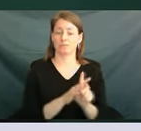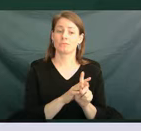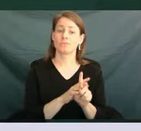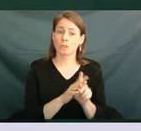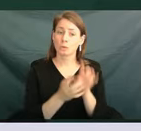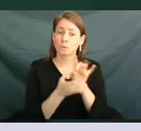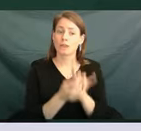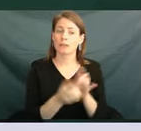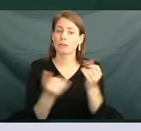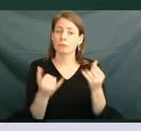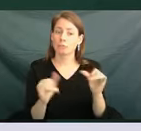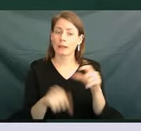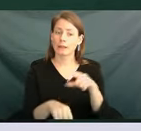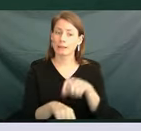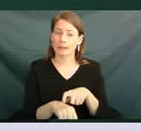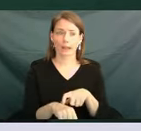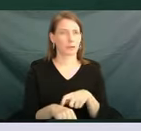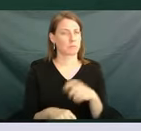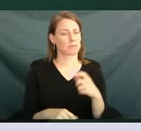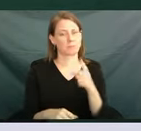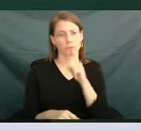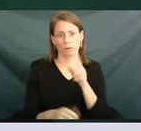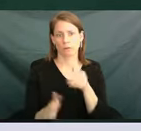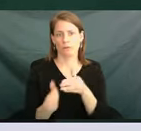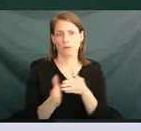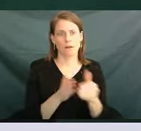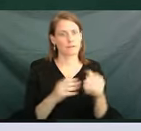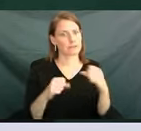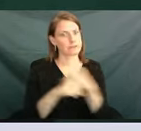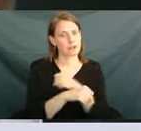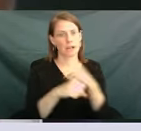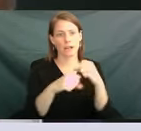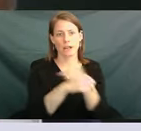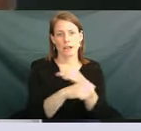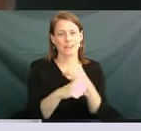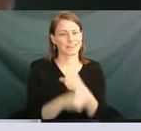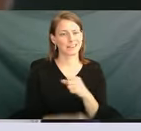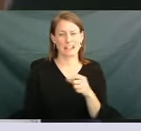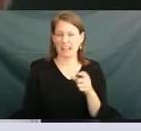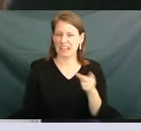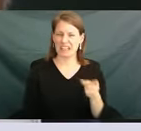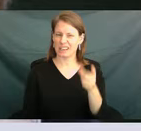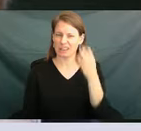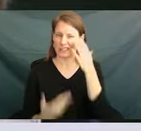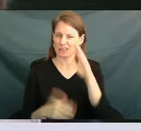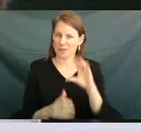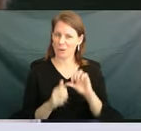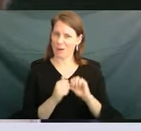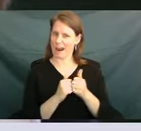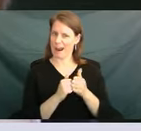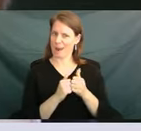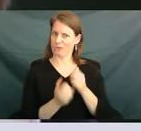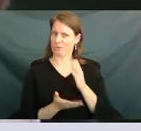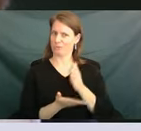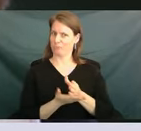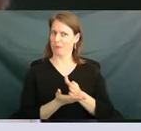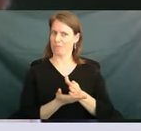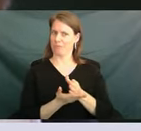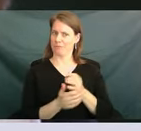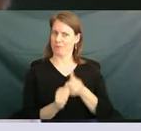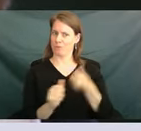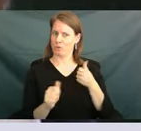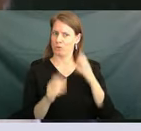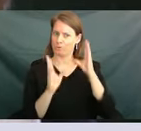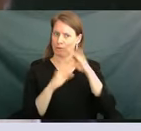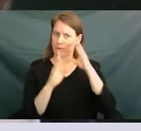and not really knowing how to sort of get himself out of trouble. Circle of Friends is a peer support